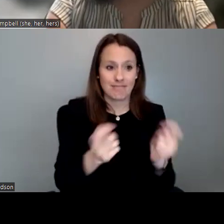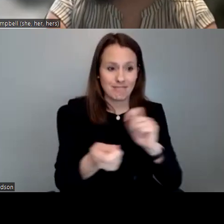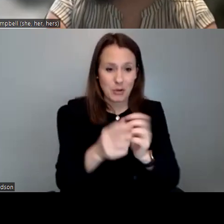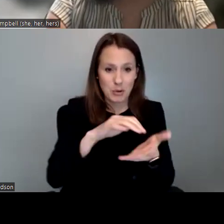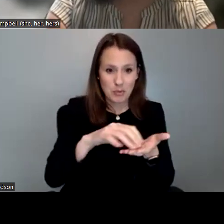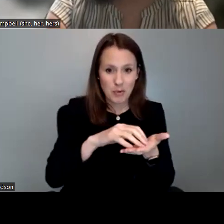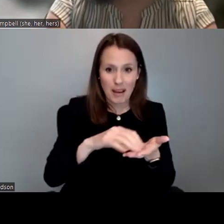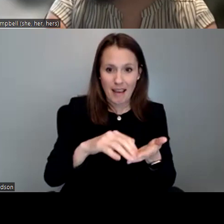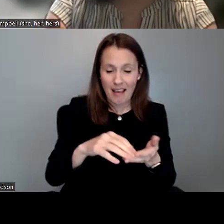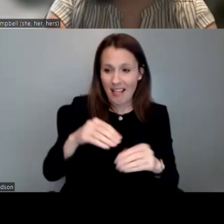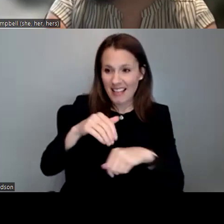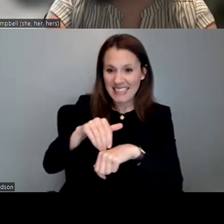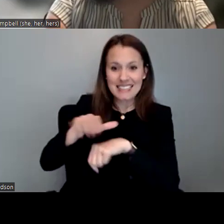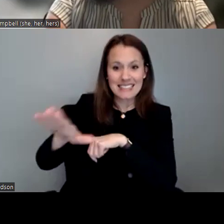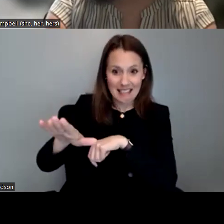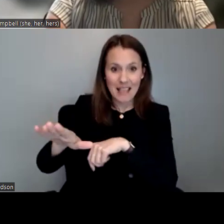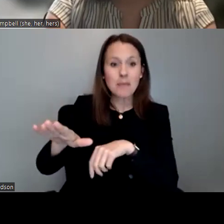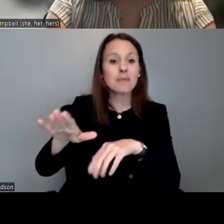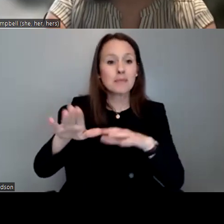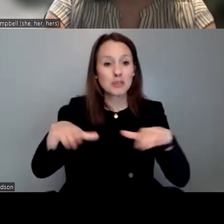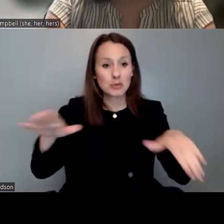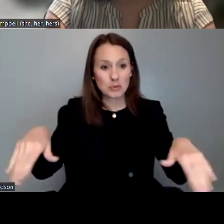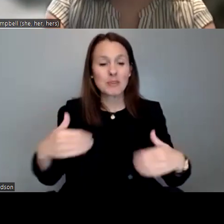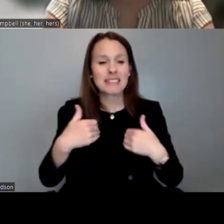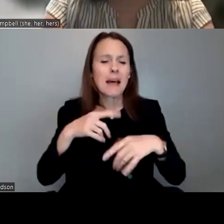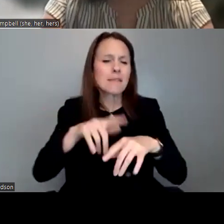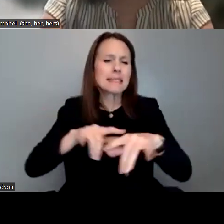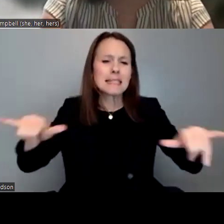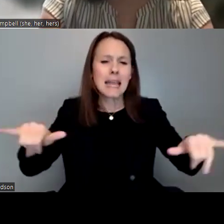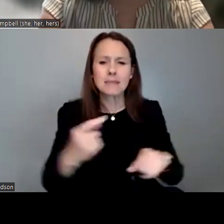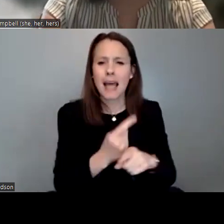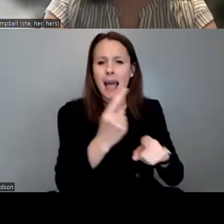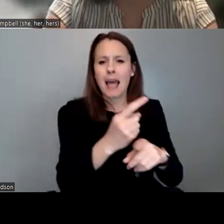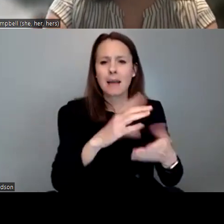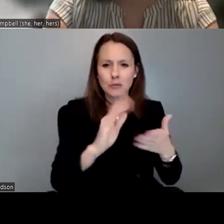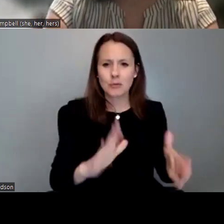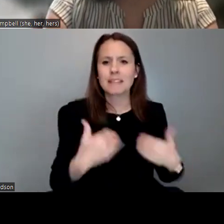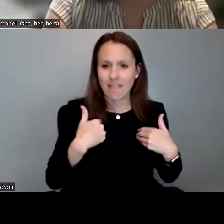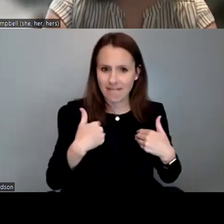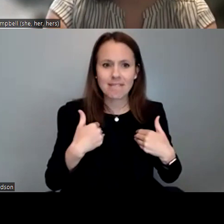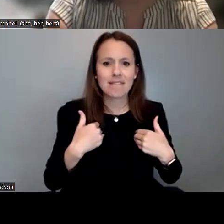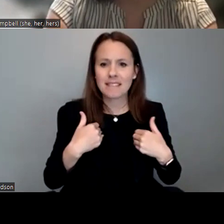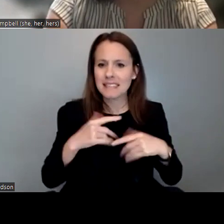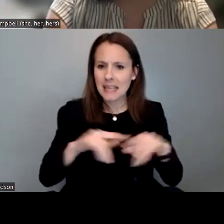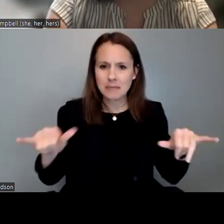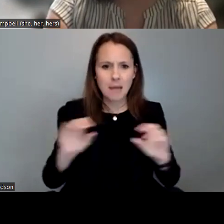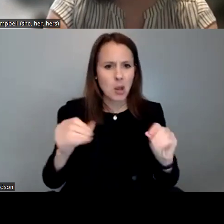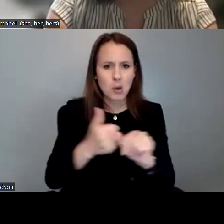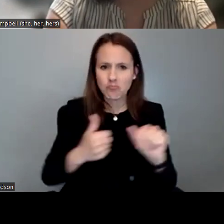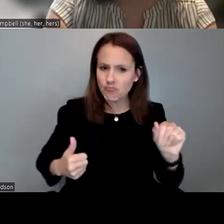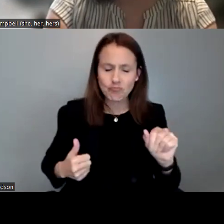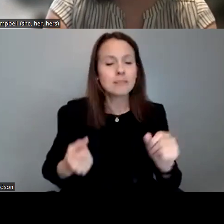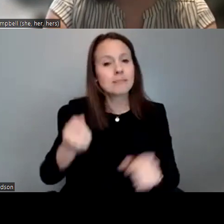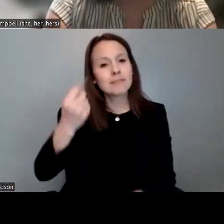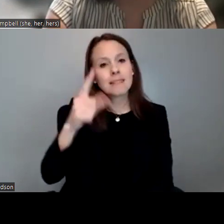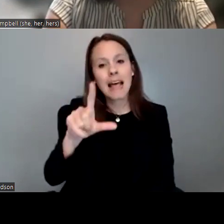same time that the sighted kids are receiving their textbooks. Keep in mind that Low Incidence Outreach, we service